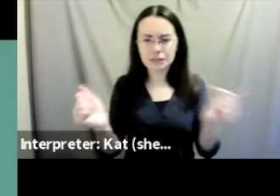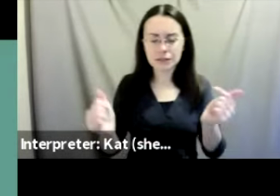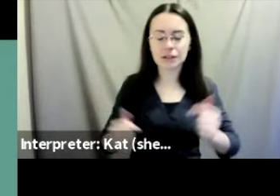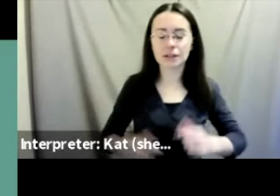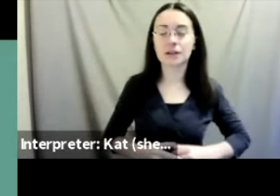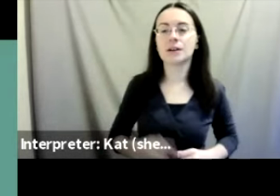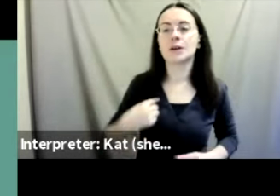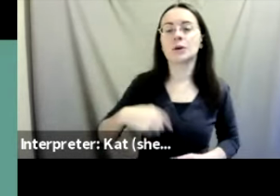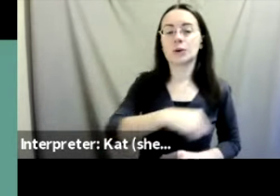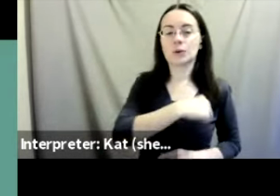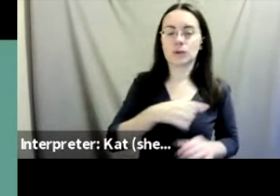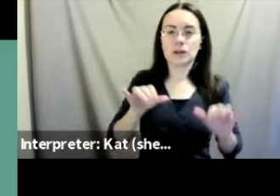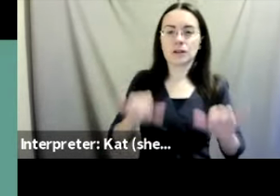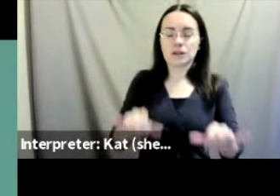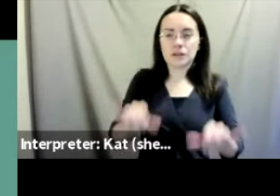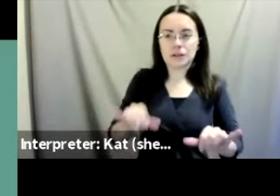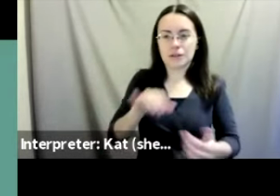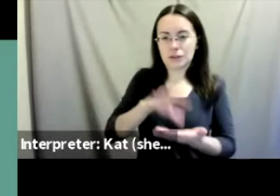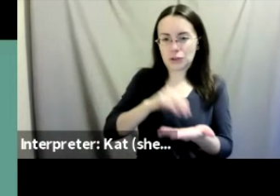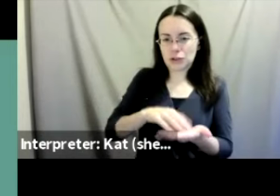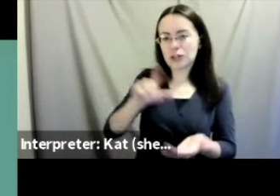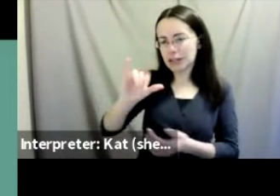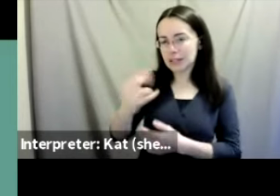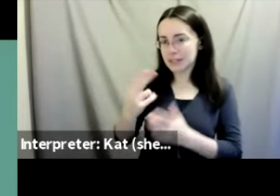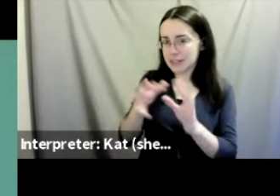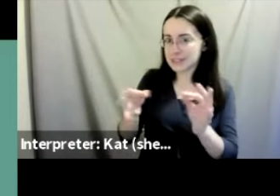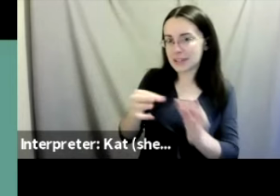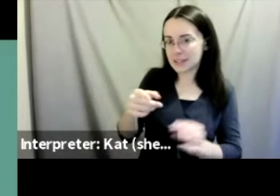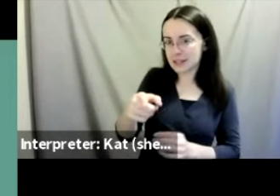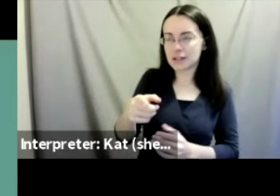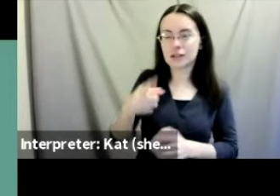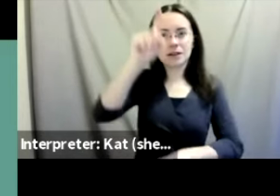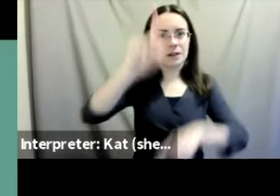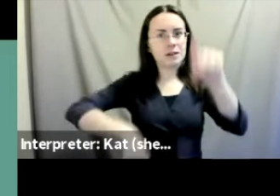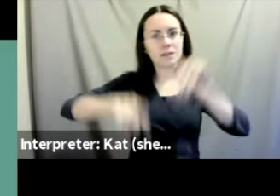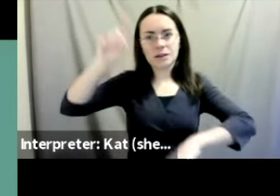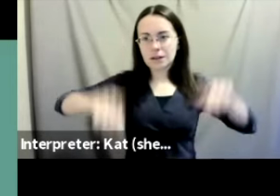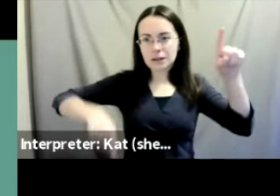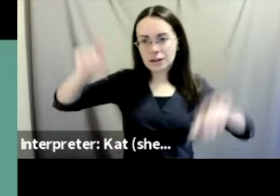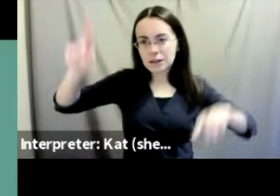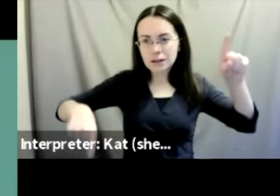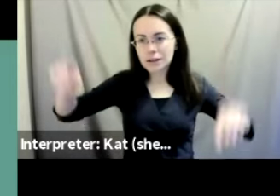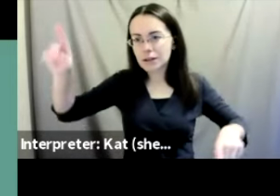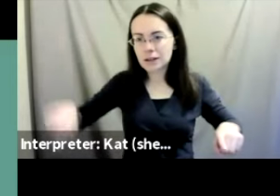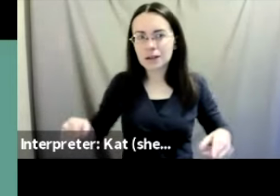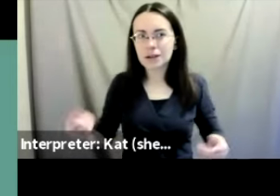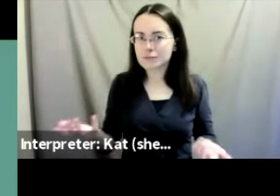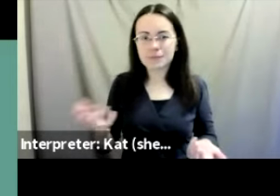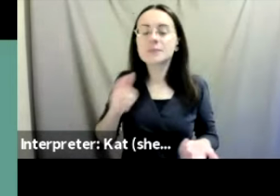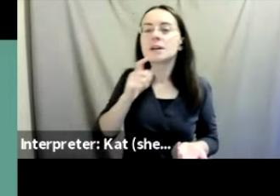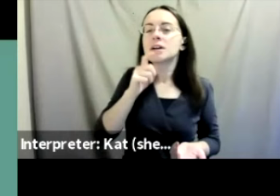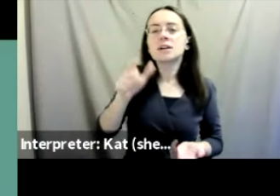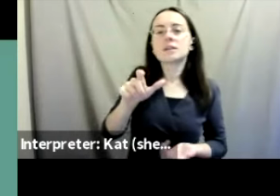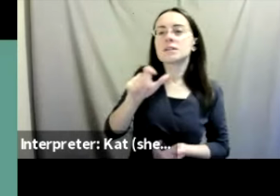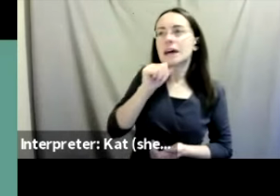is so, like Leah said, like so different from place to place, and it doesn't even have to be from state to state. Sometimes